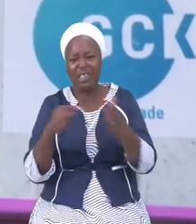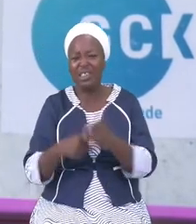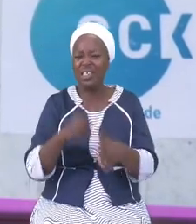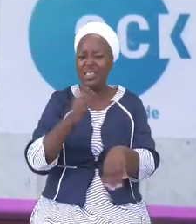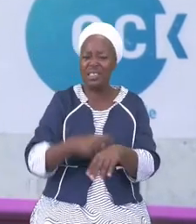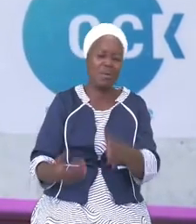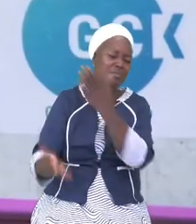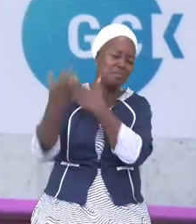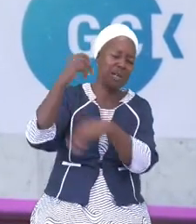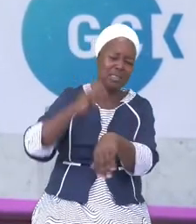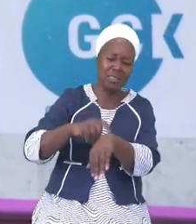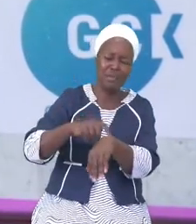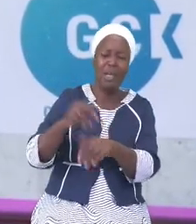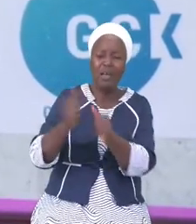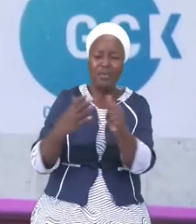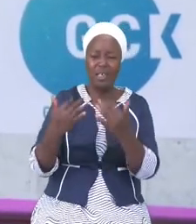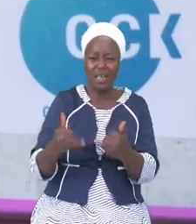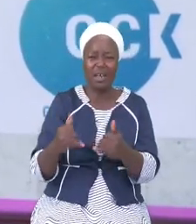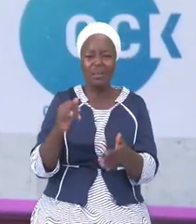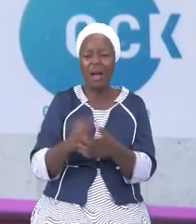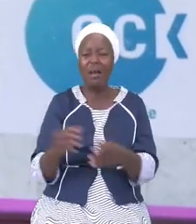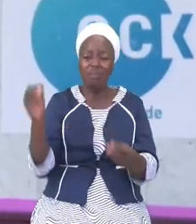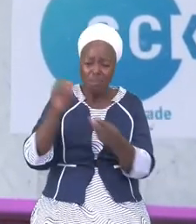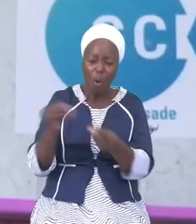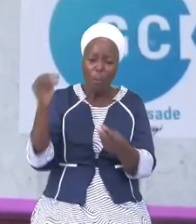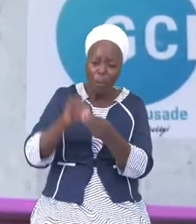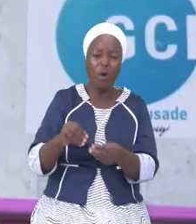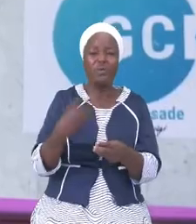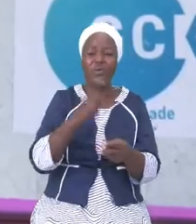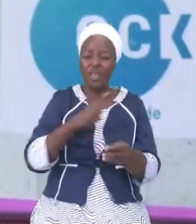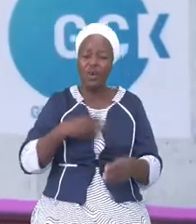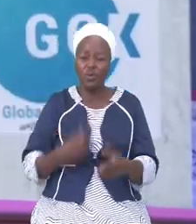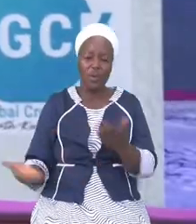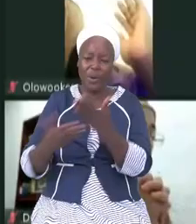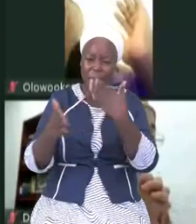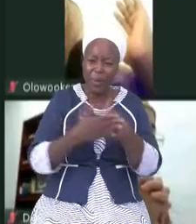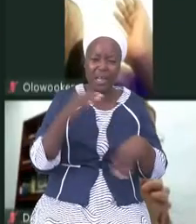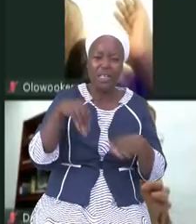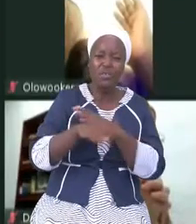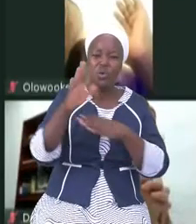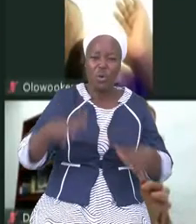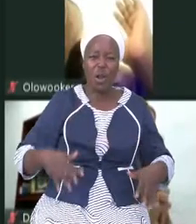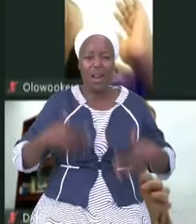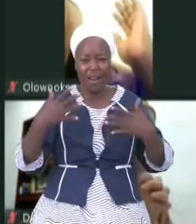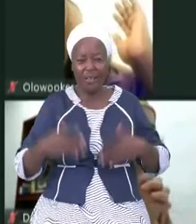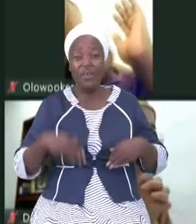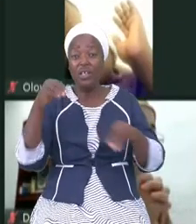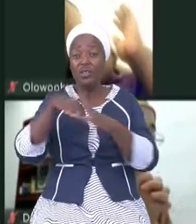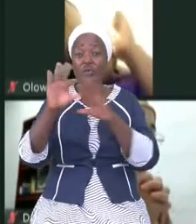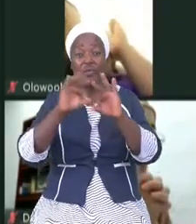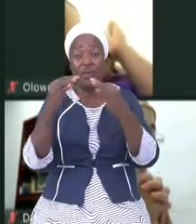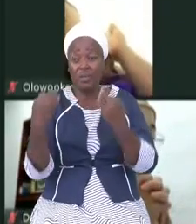past time, everything and much more, the Lord will restore into your life, into your